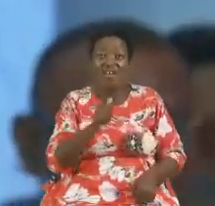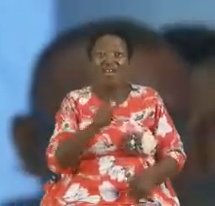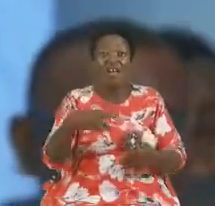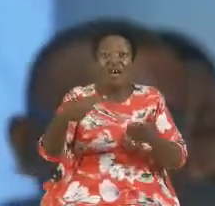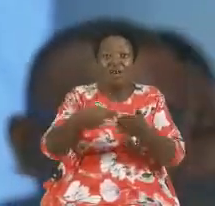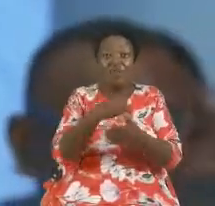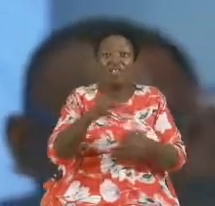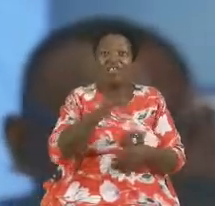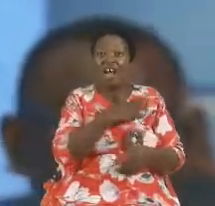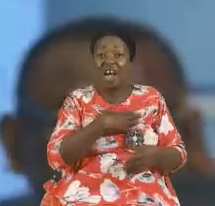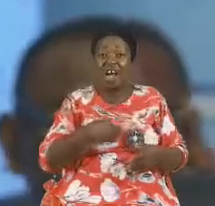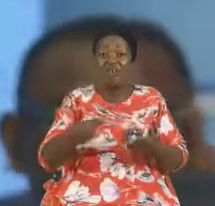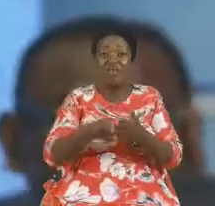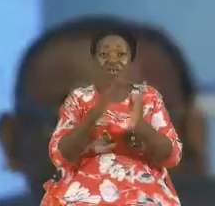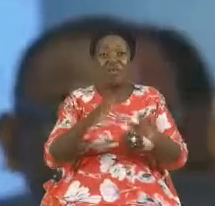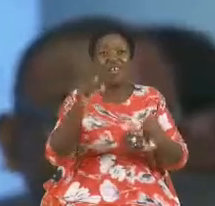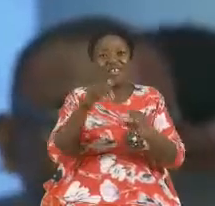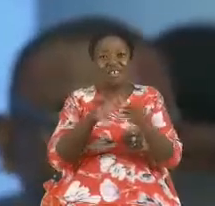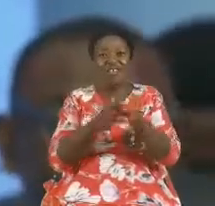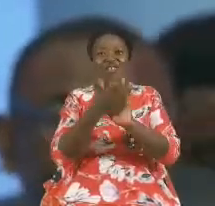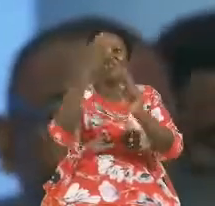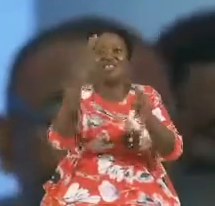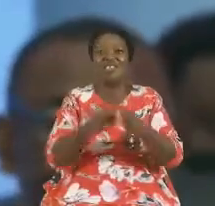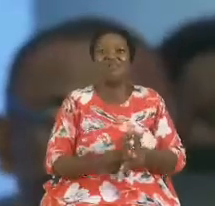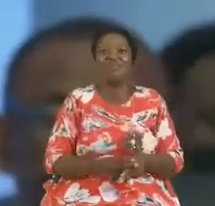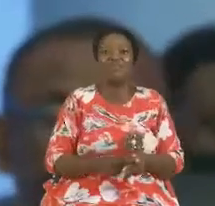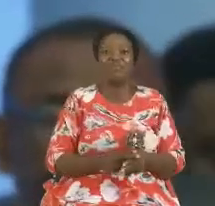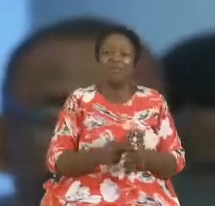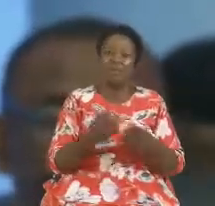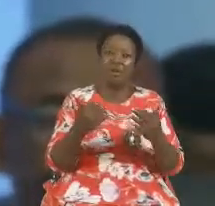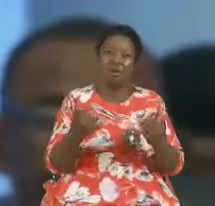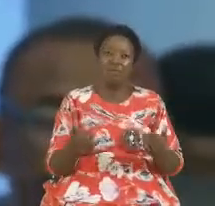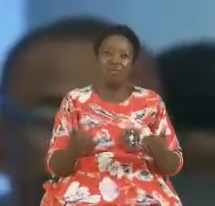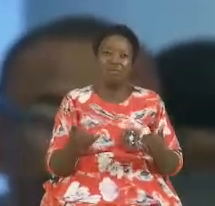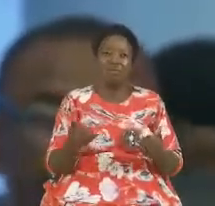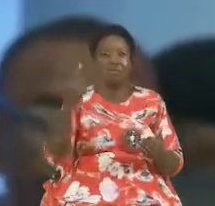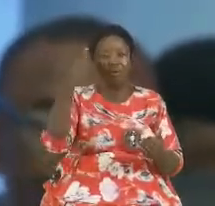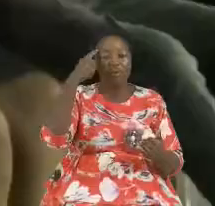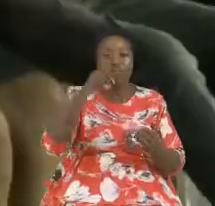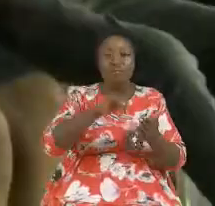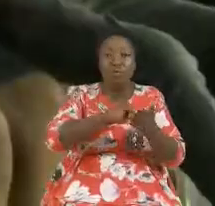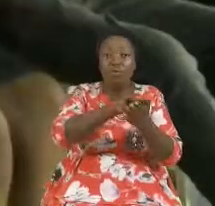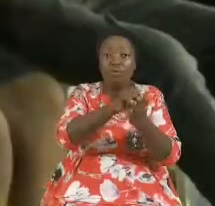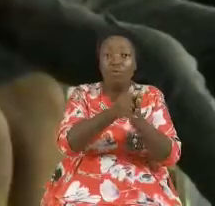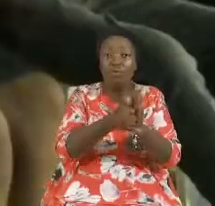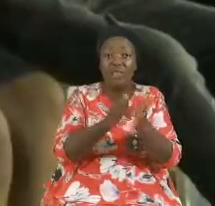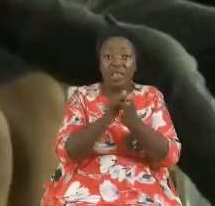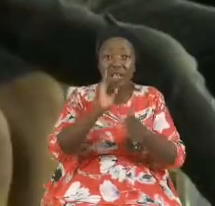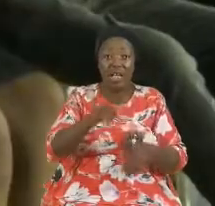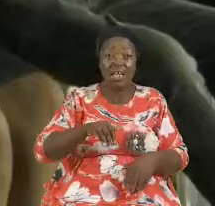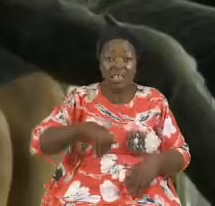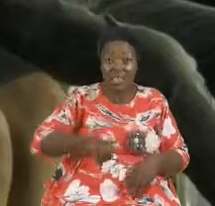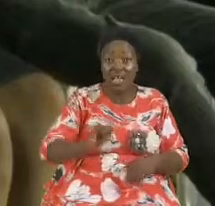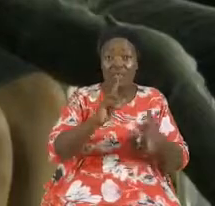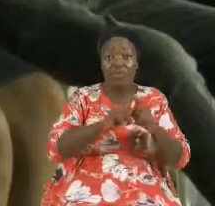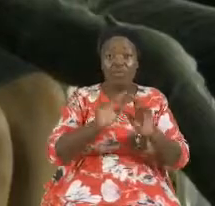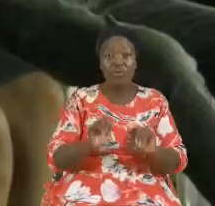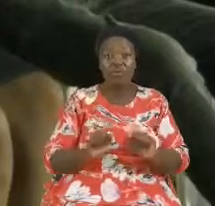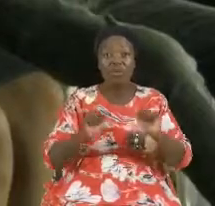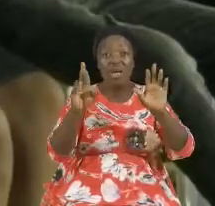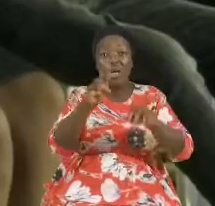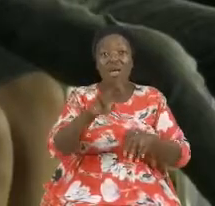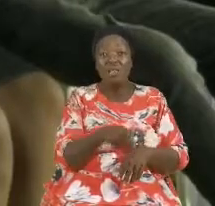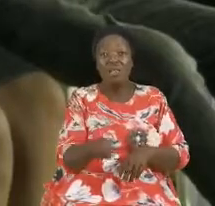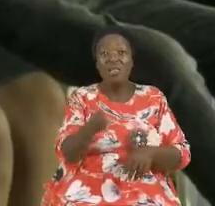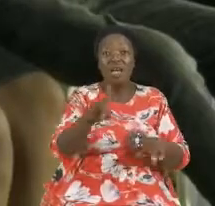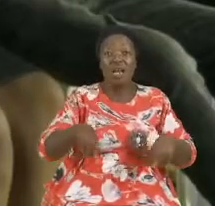have constant daily refreshing and renewal in Jesus' name. Now, for